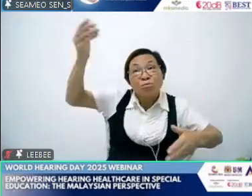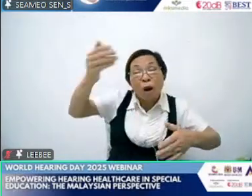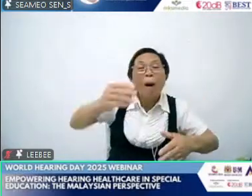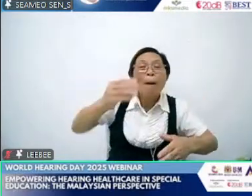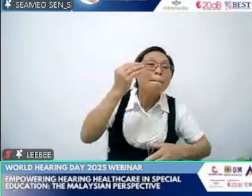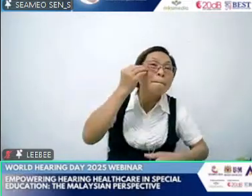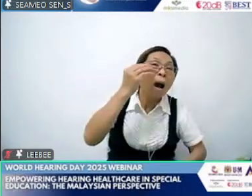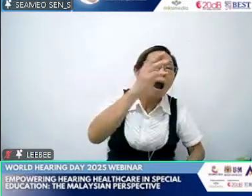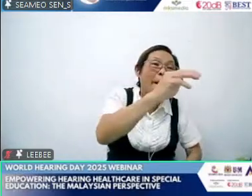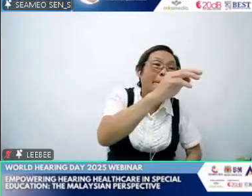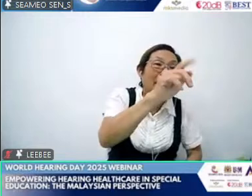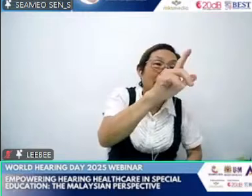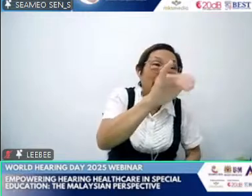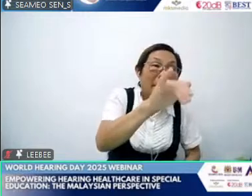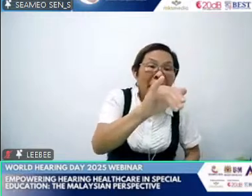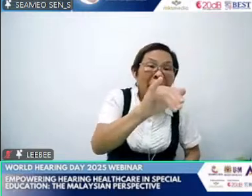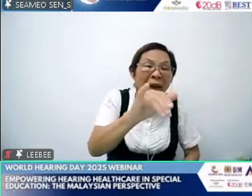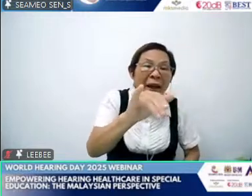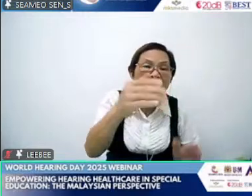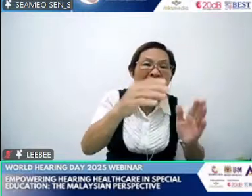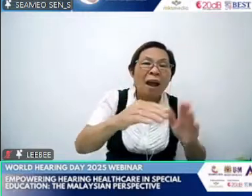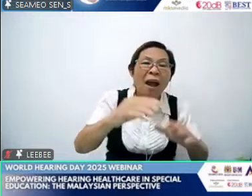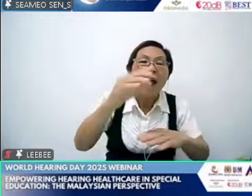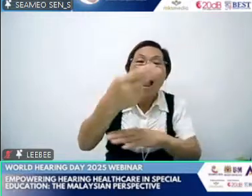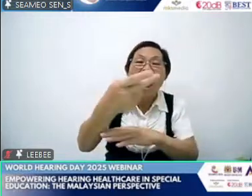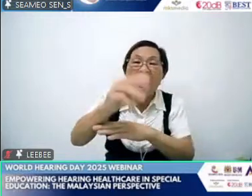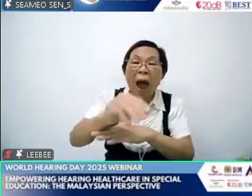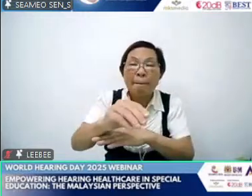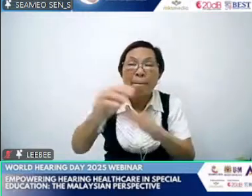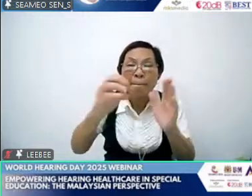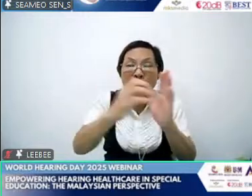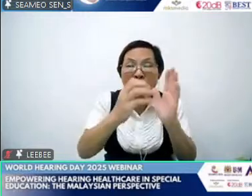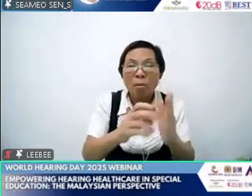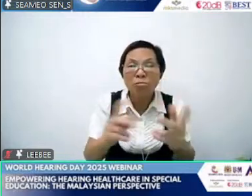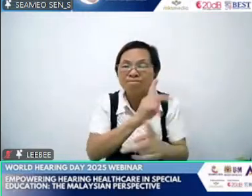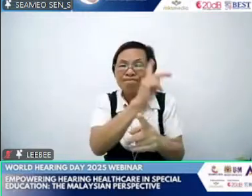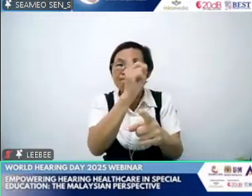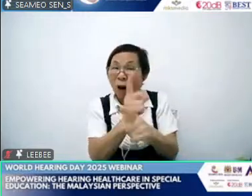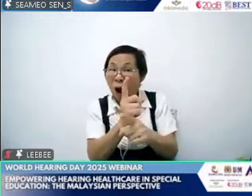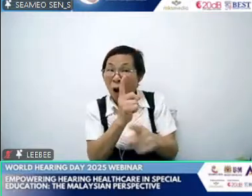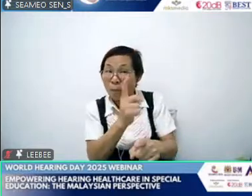Malay Ham module provides practical solution to help